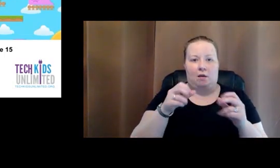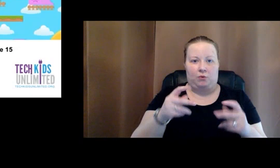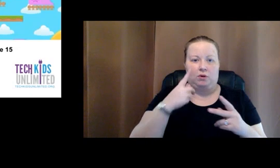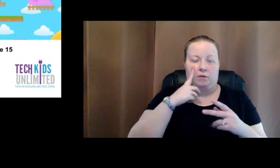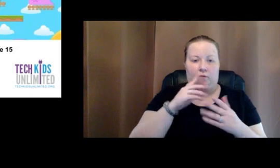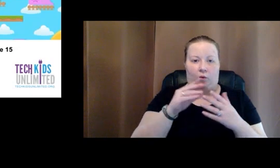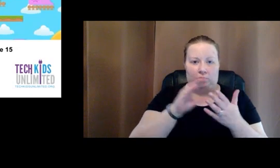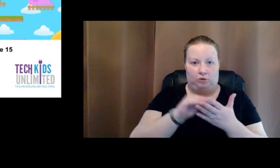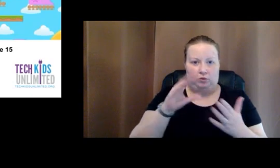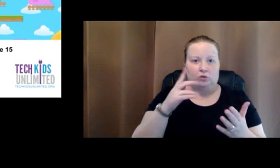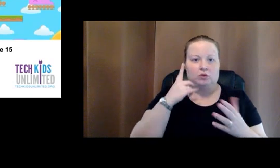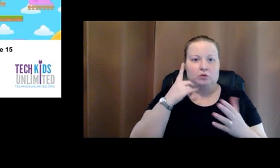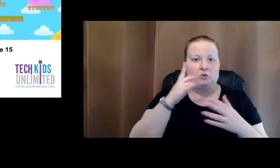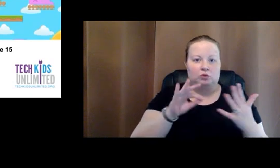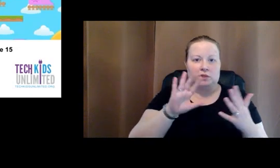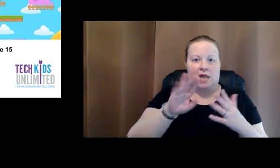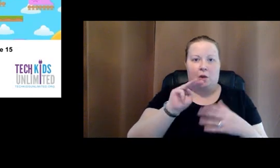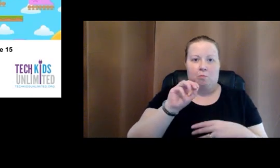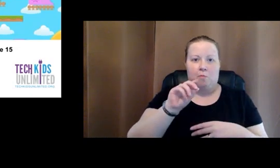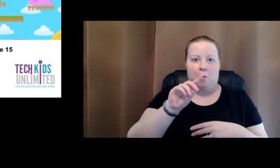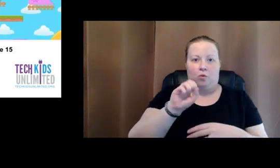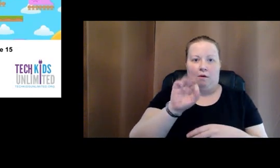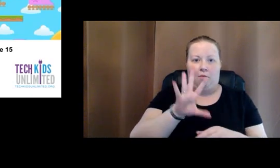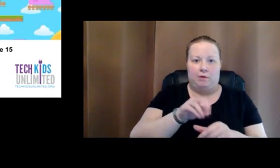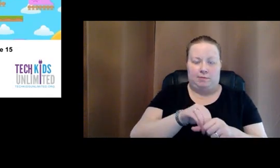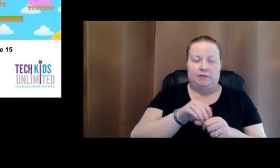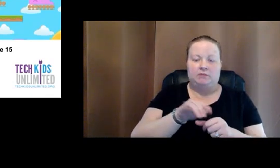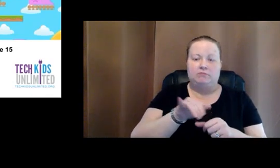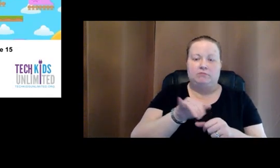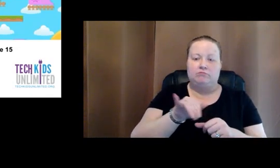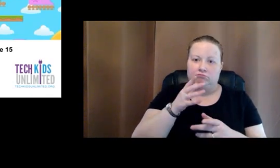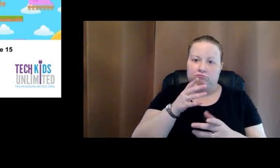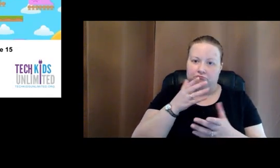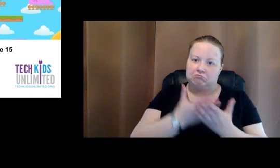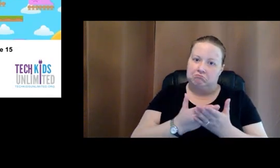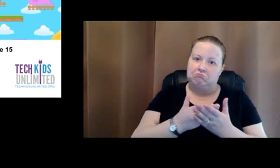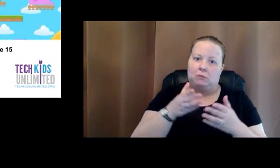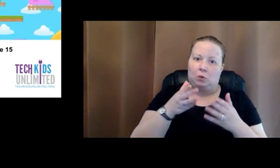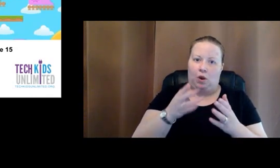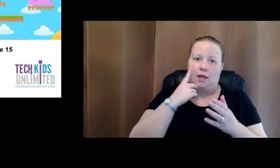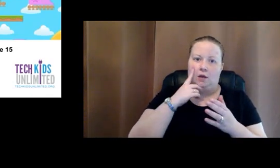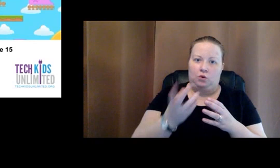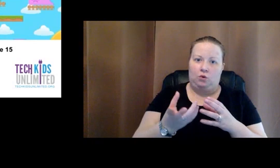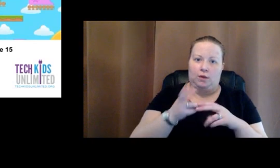of participation is a valid way to increase buy-in.